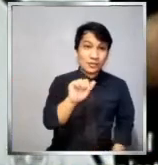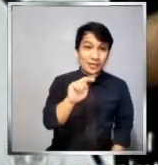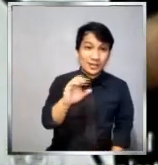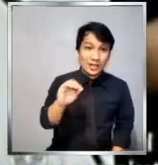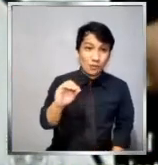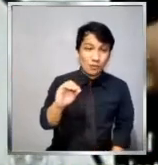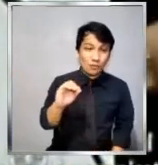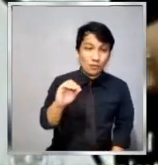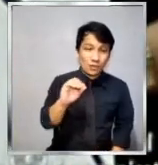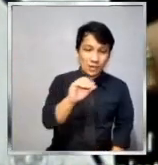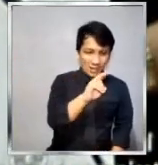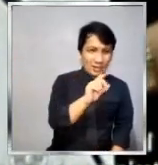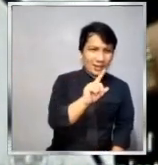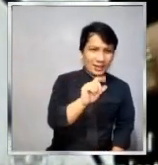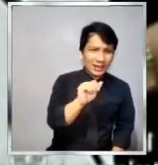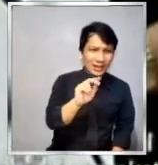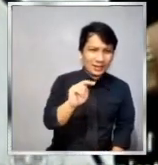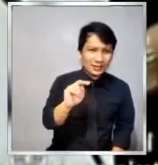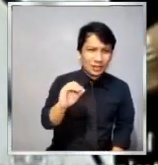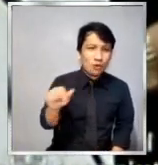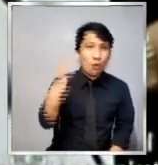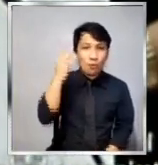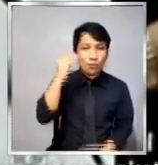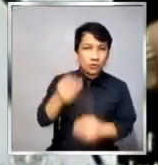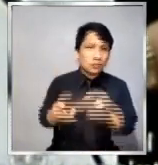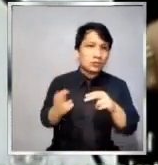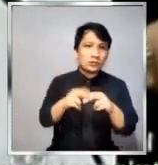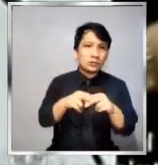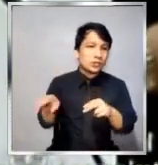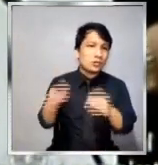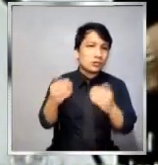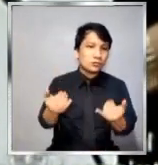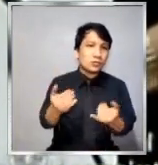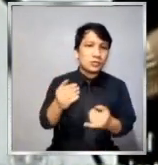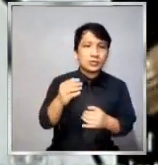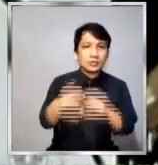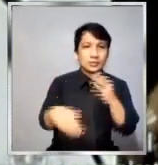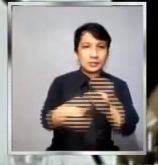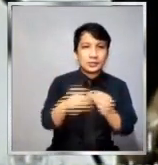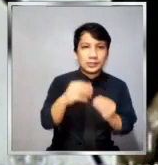for the upgrading of Lanao del Sur as MECQ, considering it is contiguous